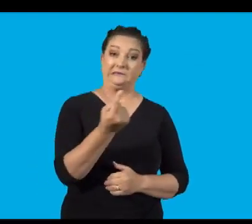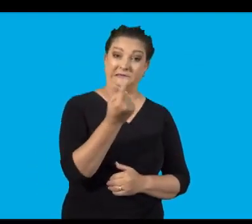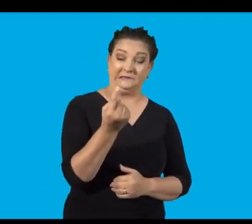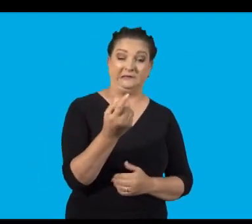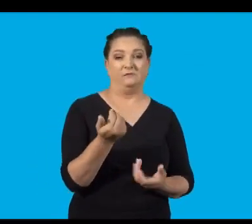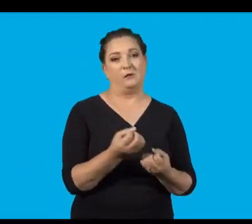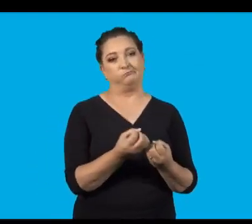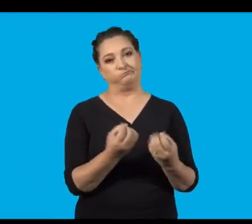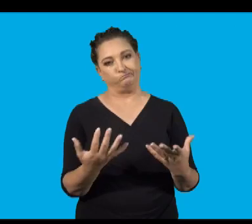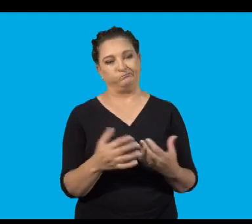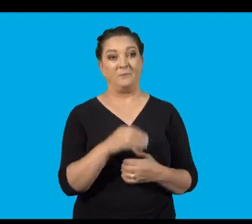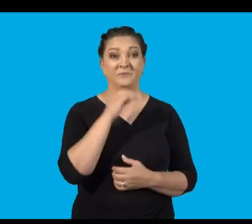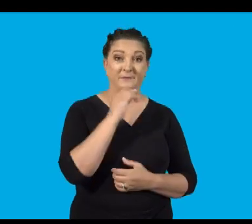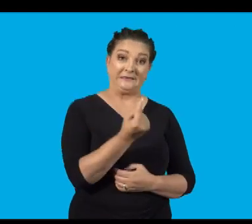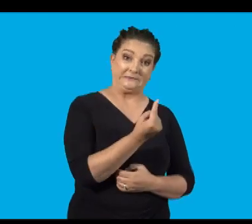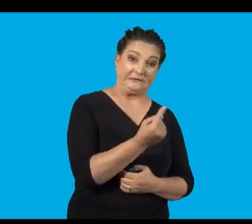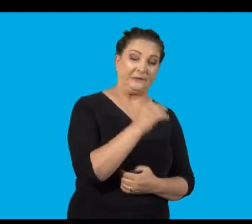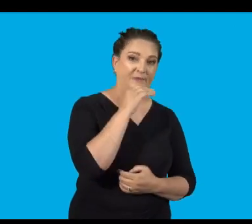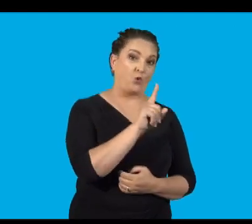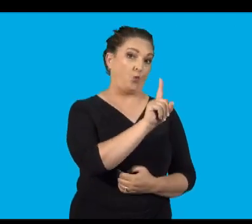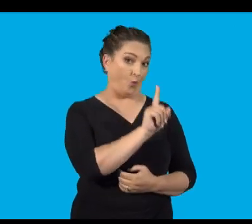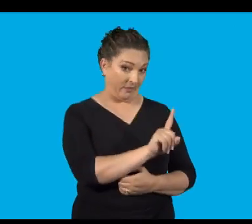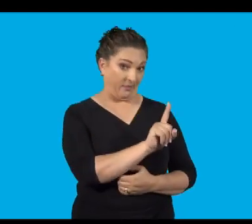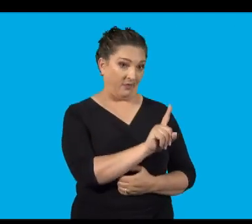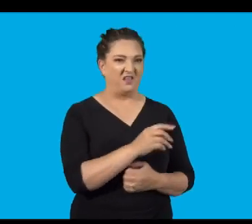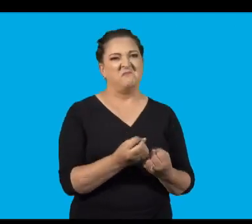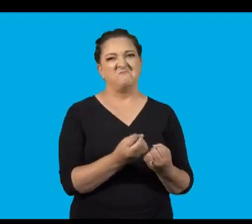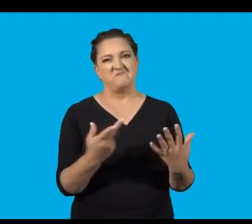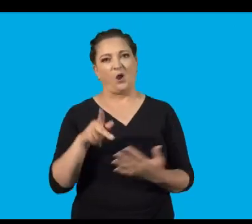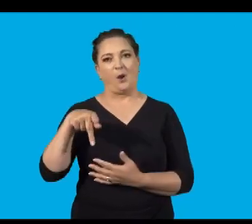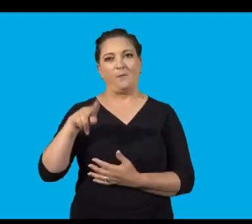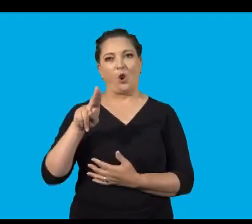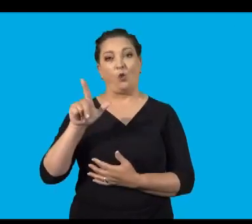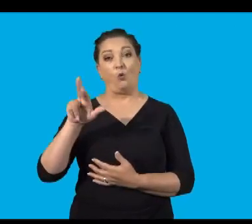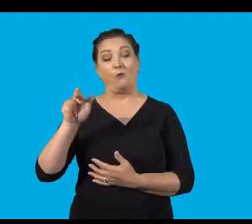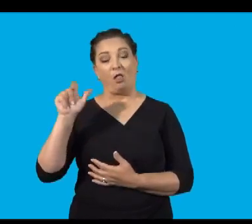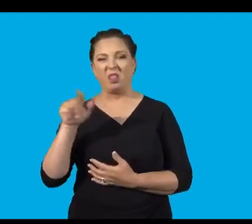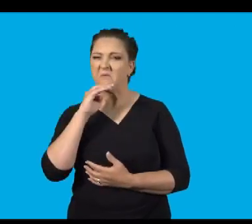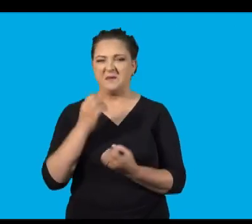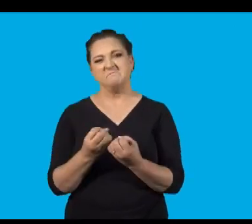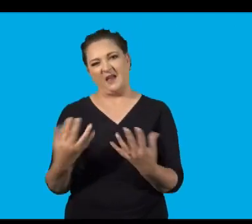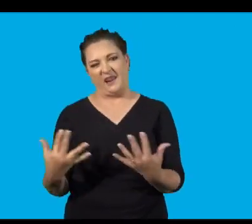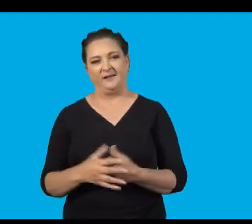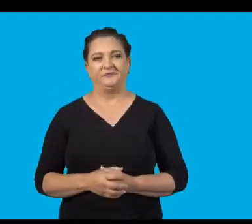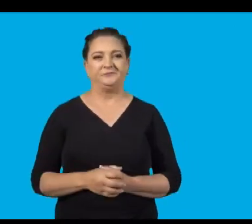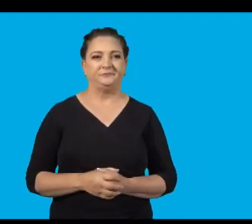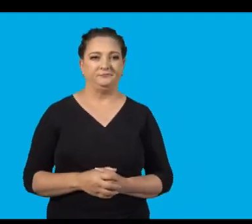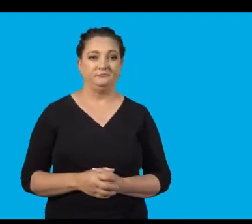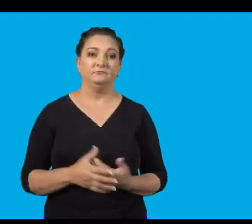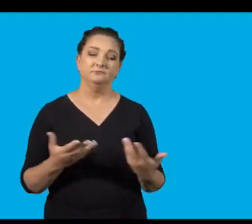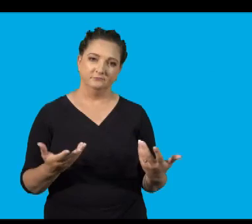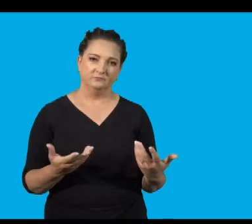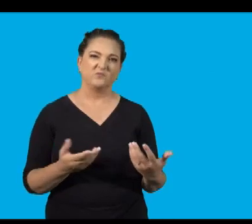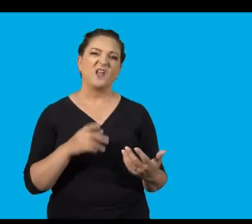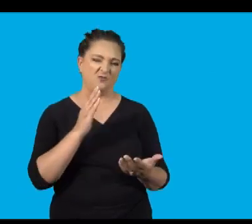and plural, where singular means one, all right? Plural means many, okay? So I'm sure that that